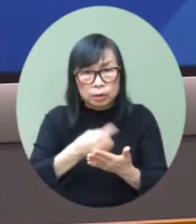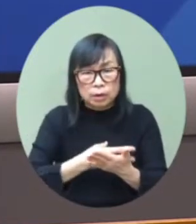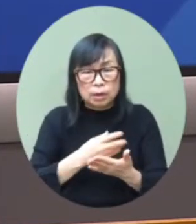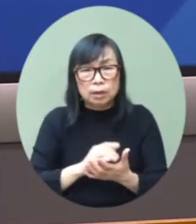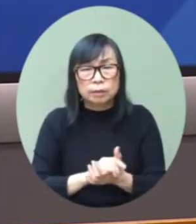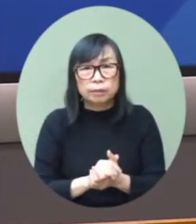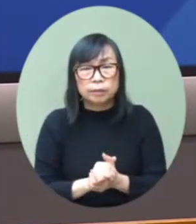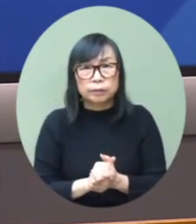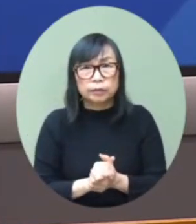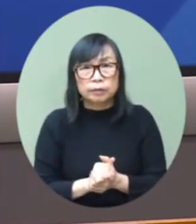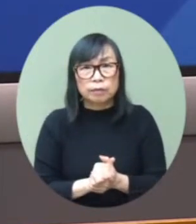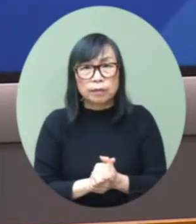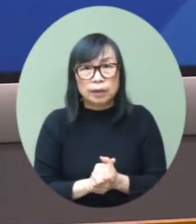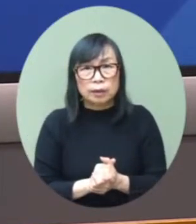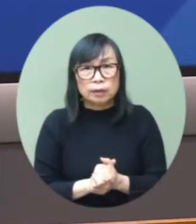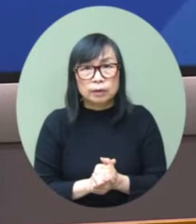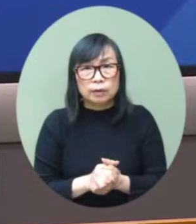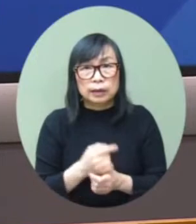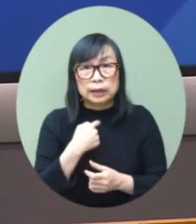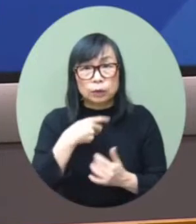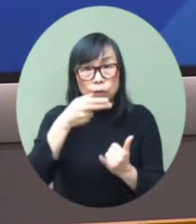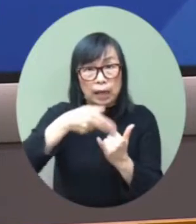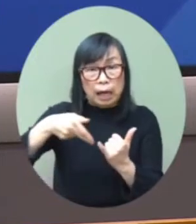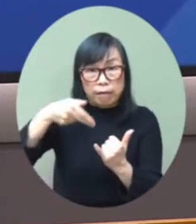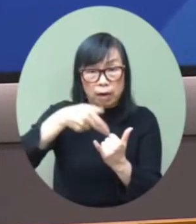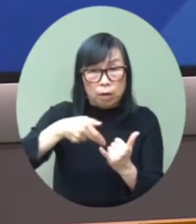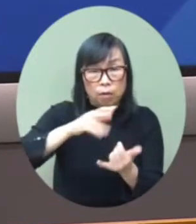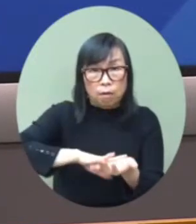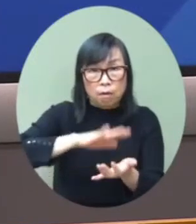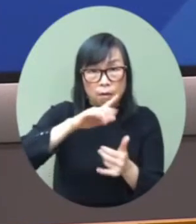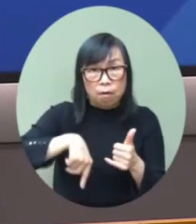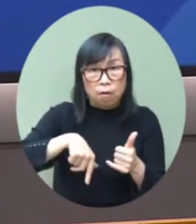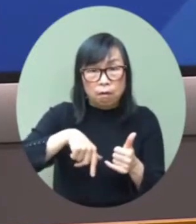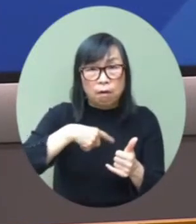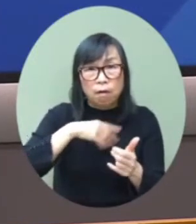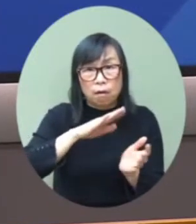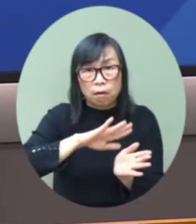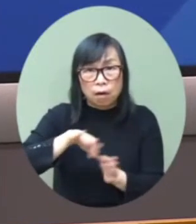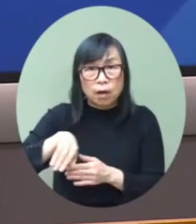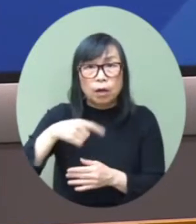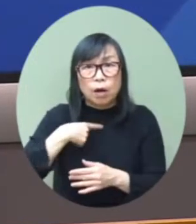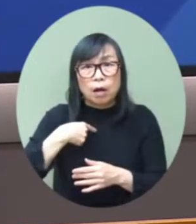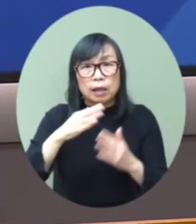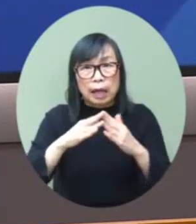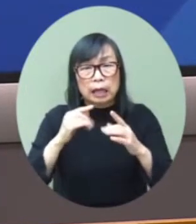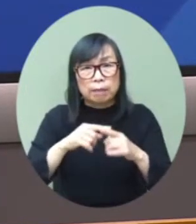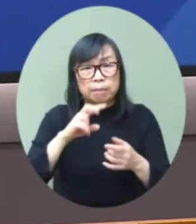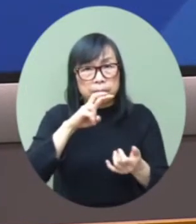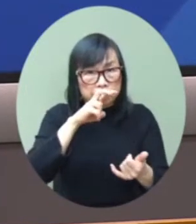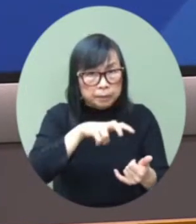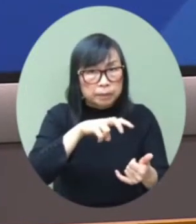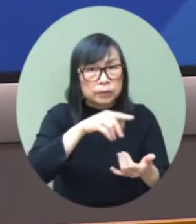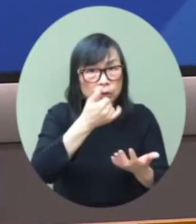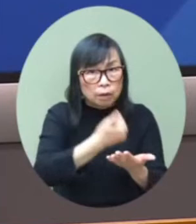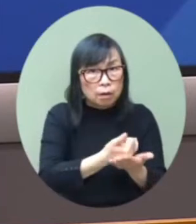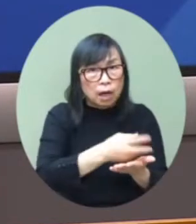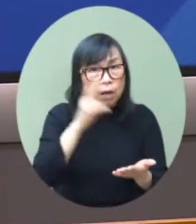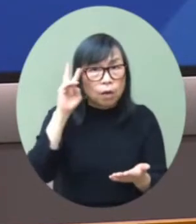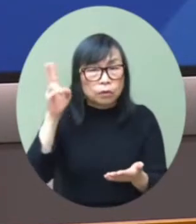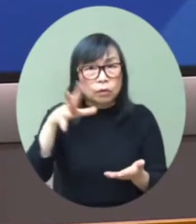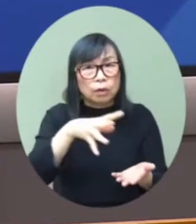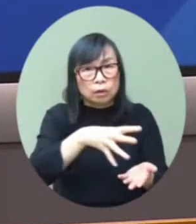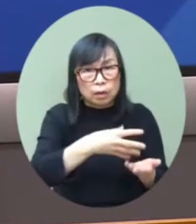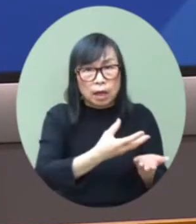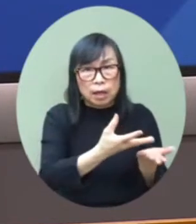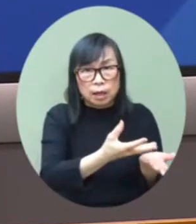police to come up with a new measure. Other than cases to need to perform autopsy, after identifying the bodies